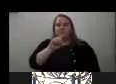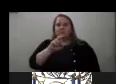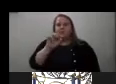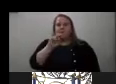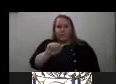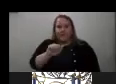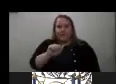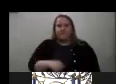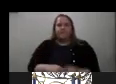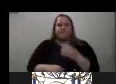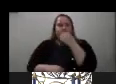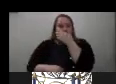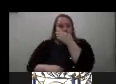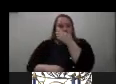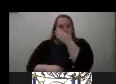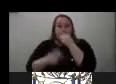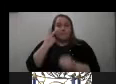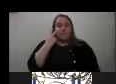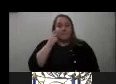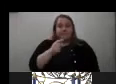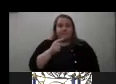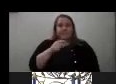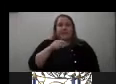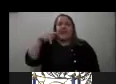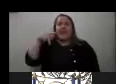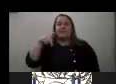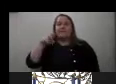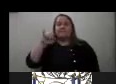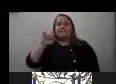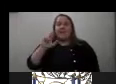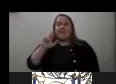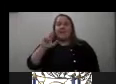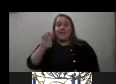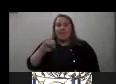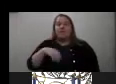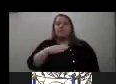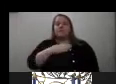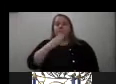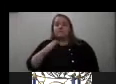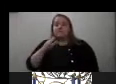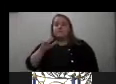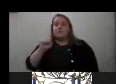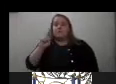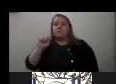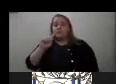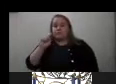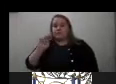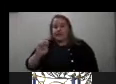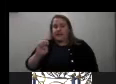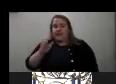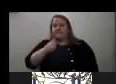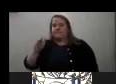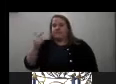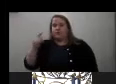1940s. Here I think we see Pierre Arpels on the left, Balanchine on the right, and Suzanne Farrell in the middle in her